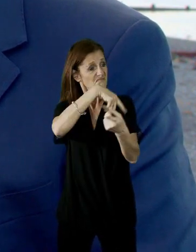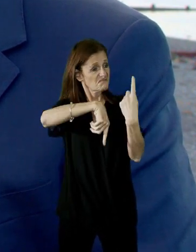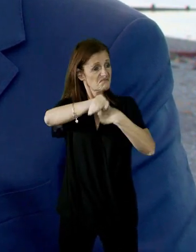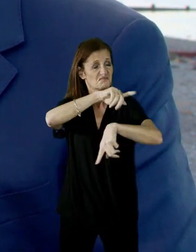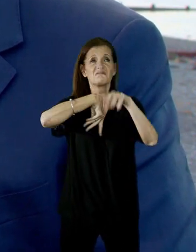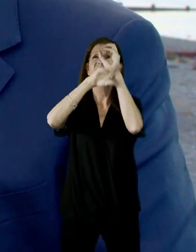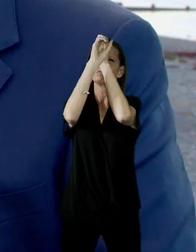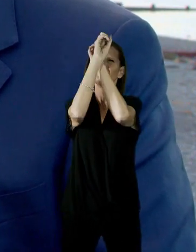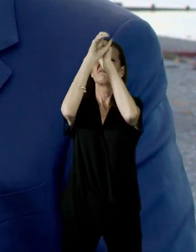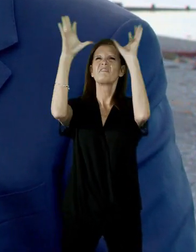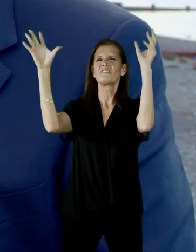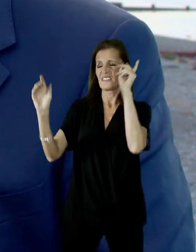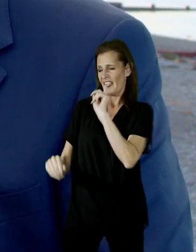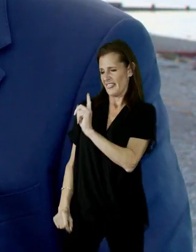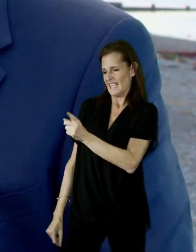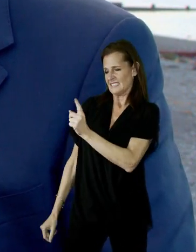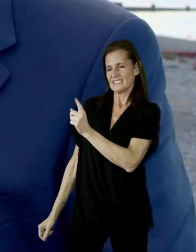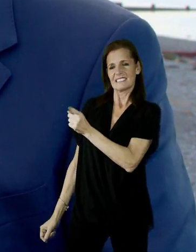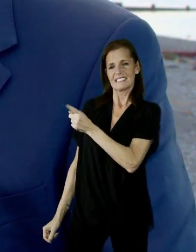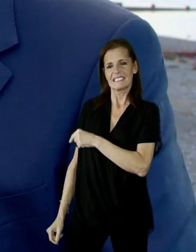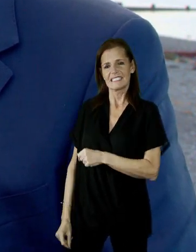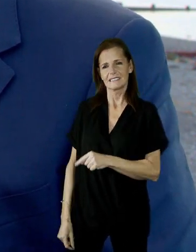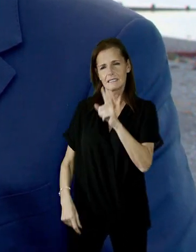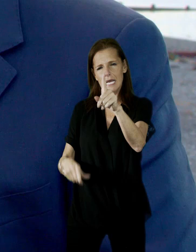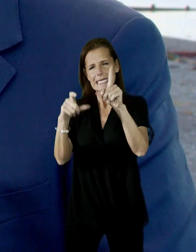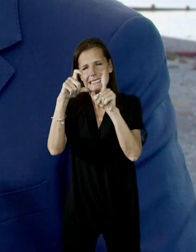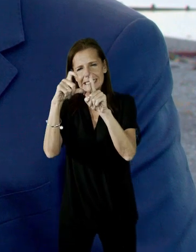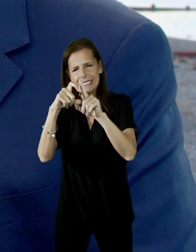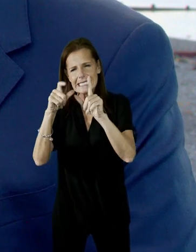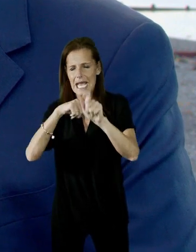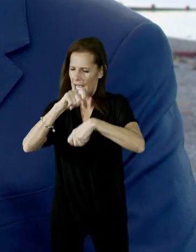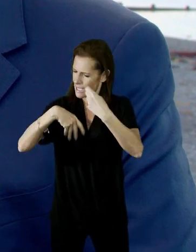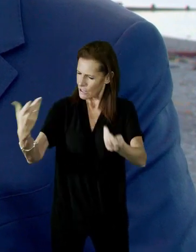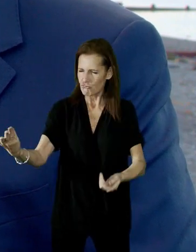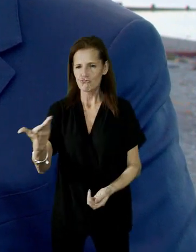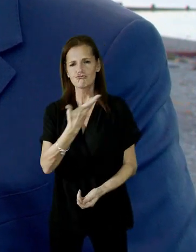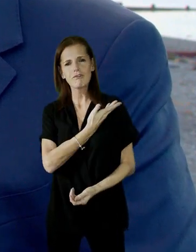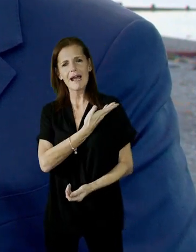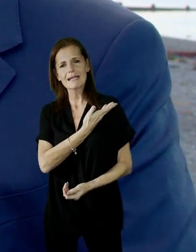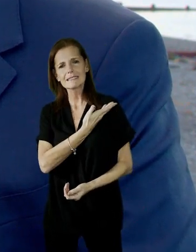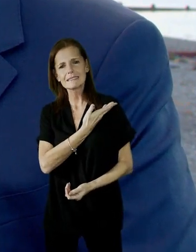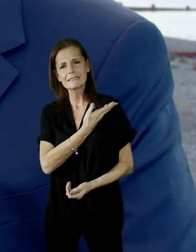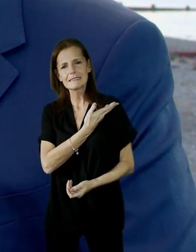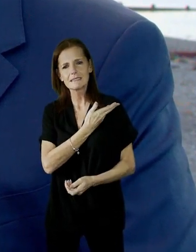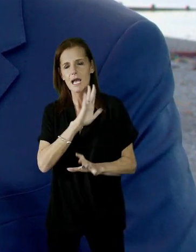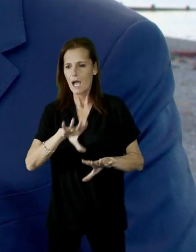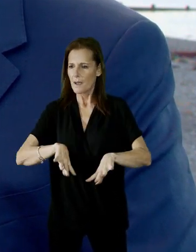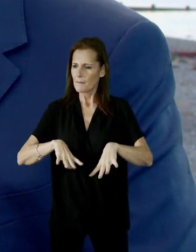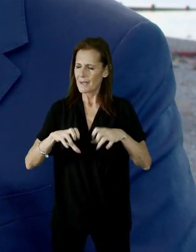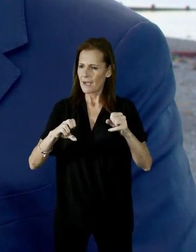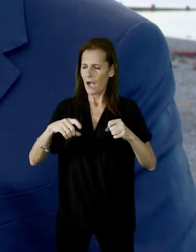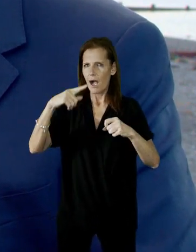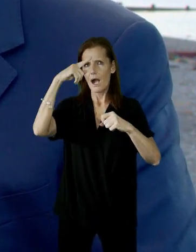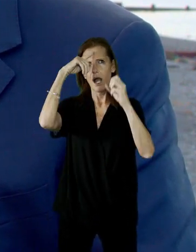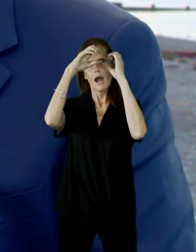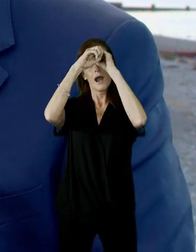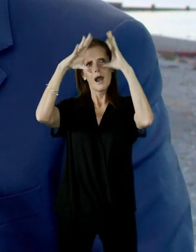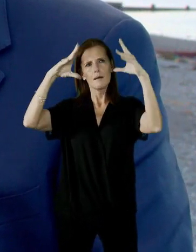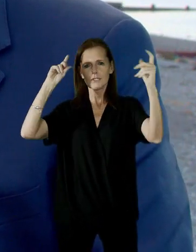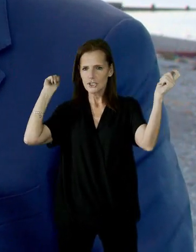So the DDA helped to give people more rights and subsequently started to change perceptions of